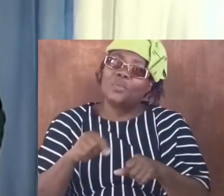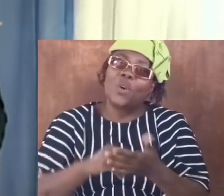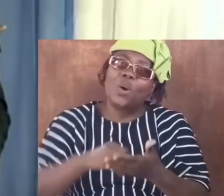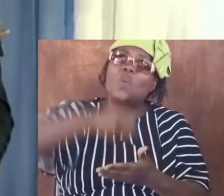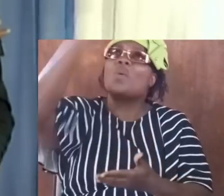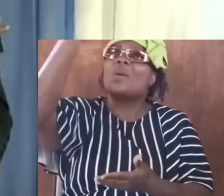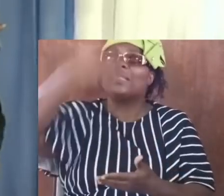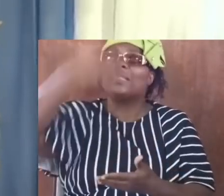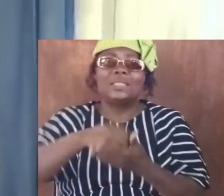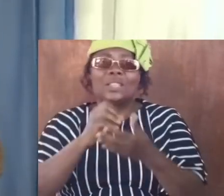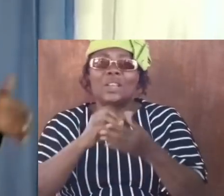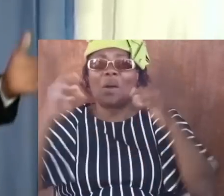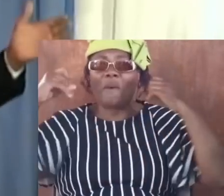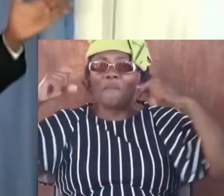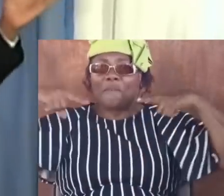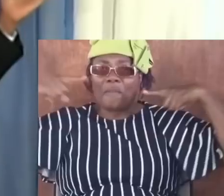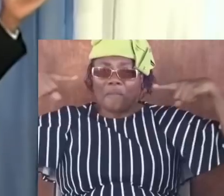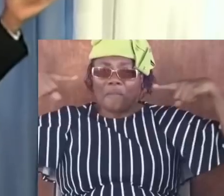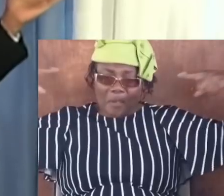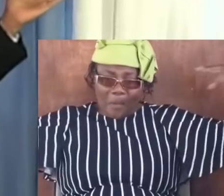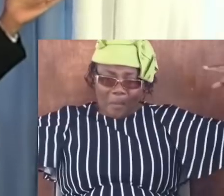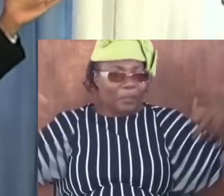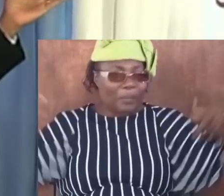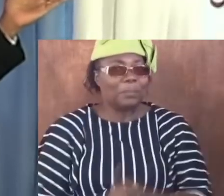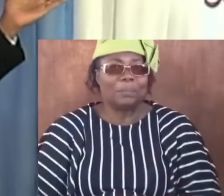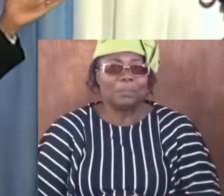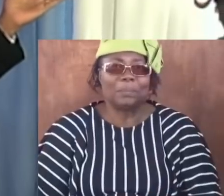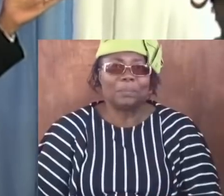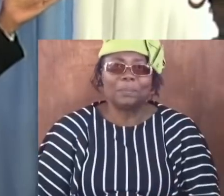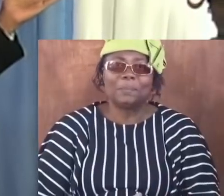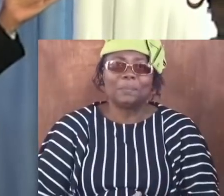fame. Sister June, there is a crown.